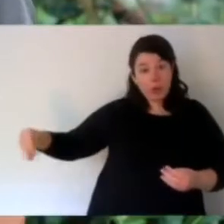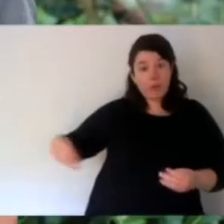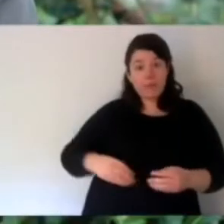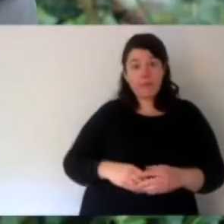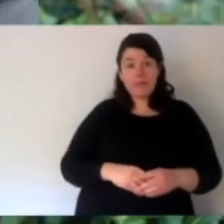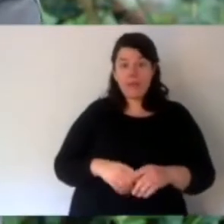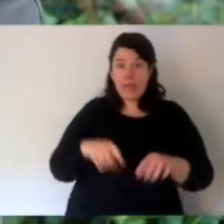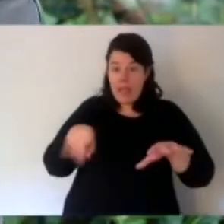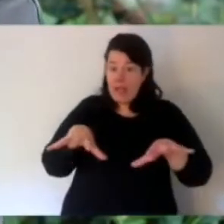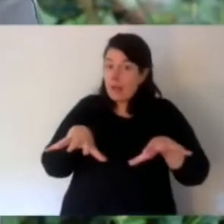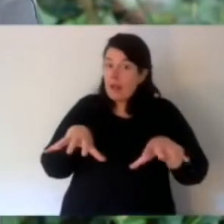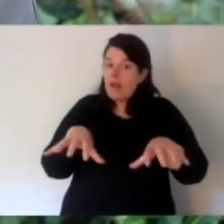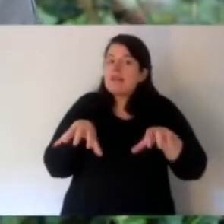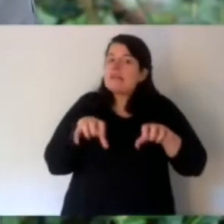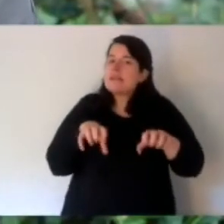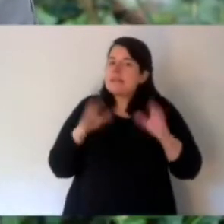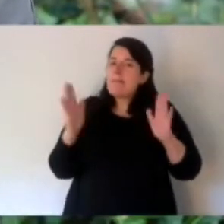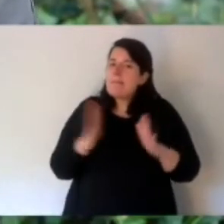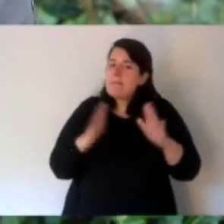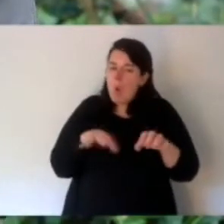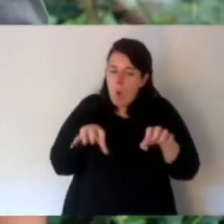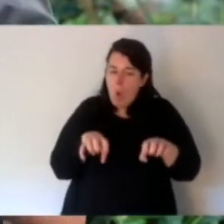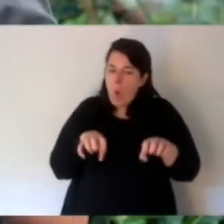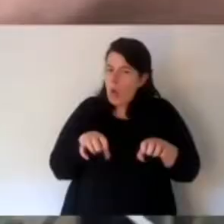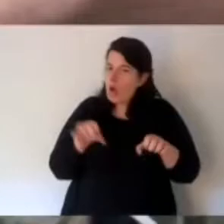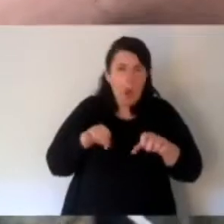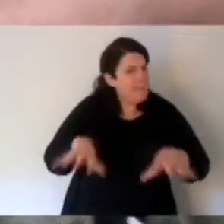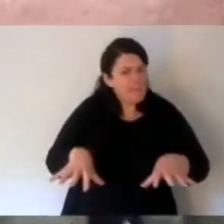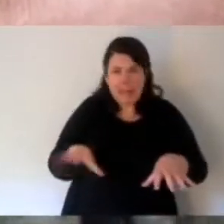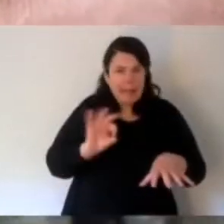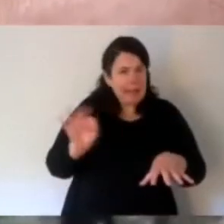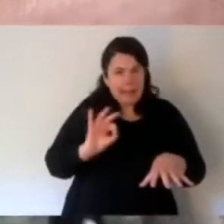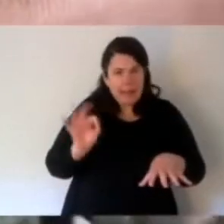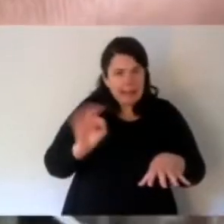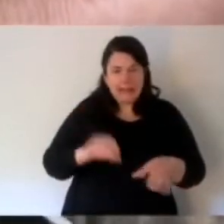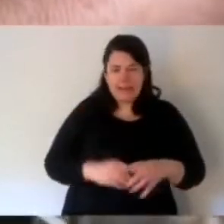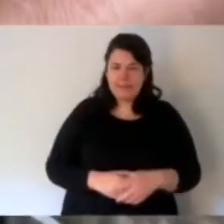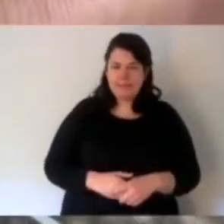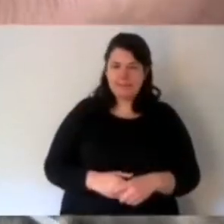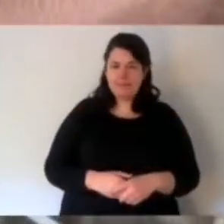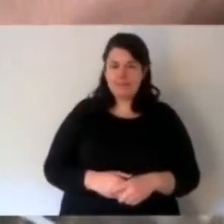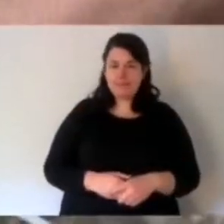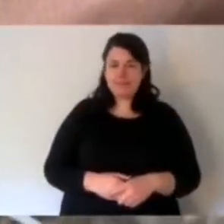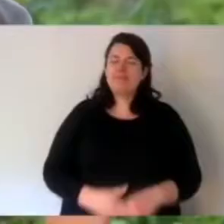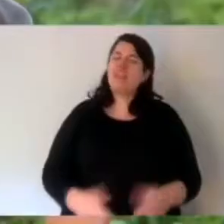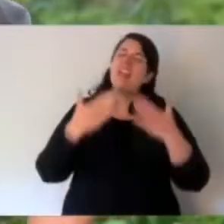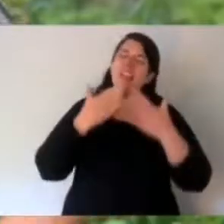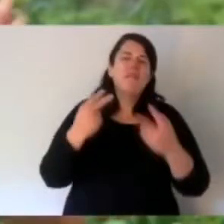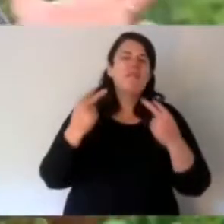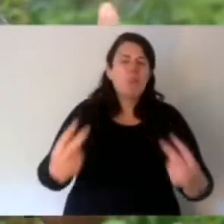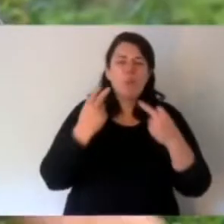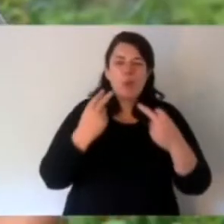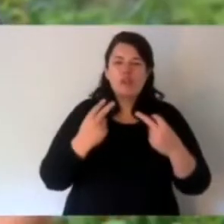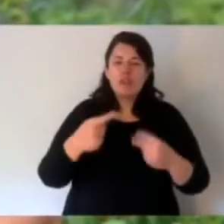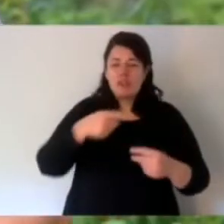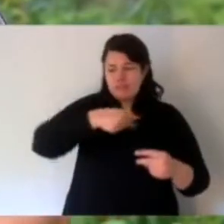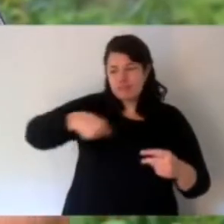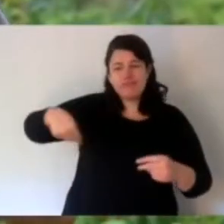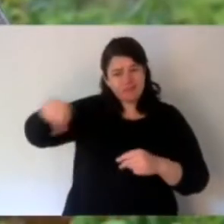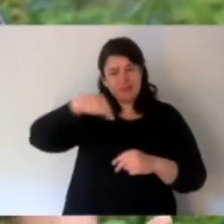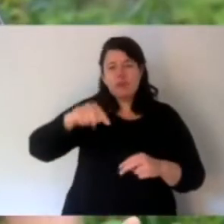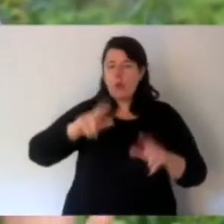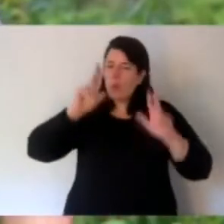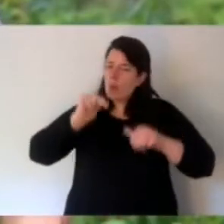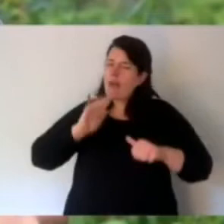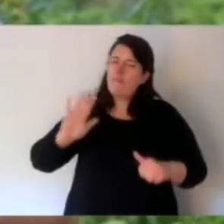to the tail. And small feet. They're not big like an eagle or an owl. They're nightjar feet. Thanks for watching, everyone. Now,